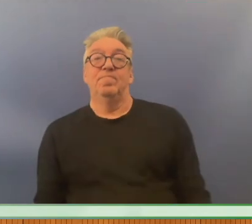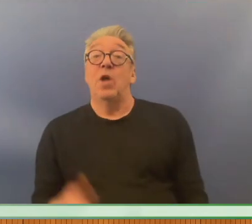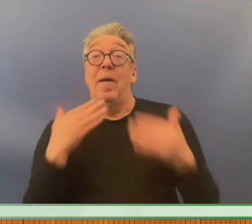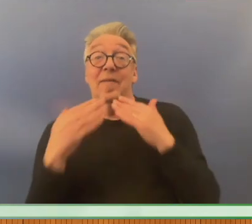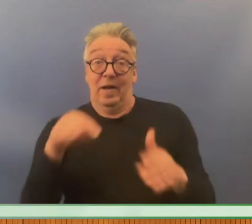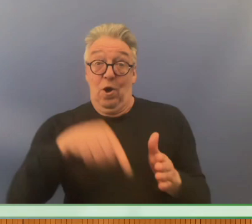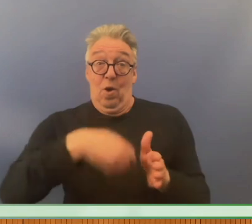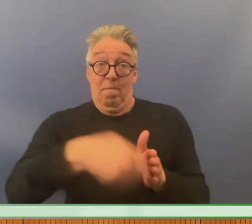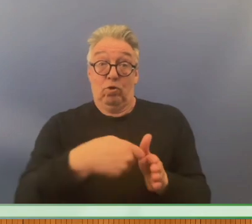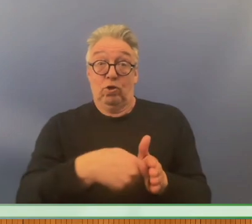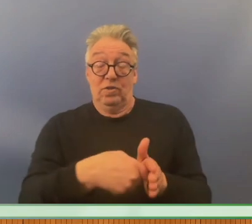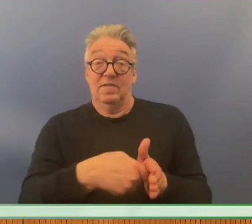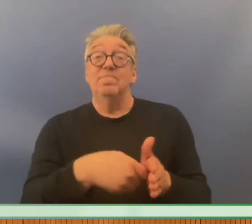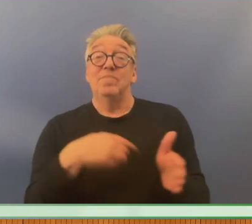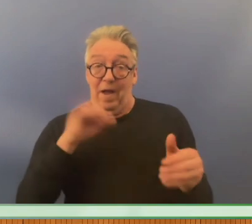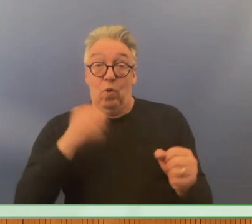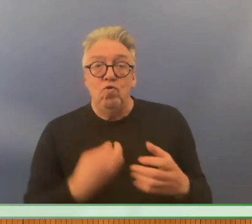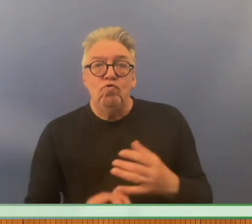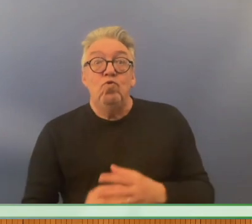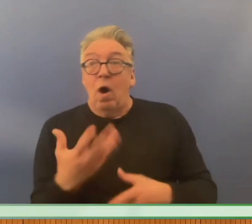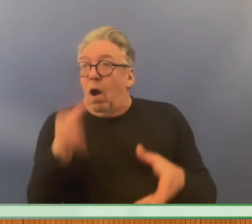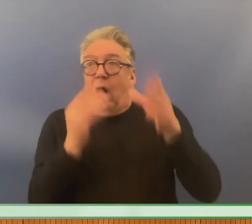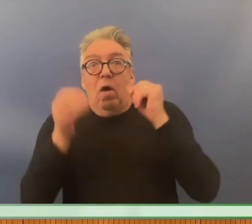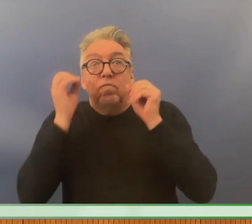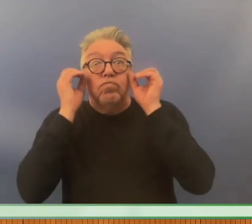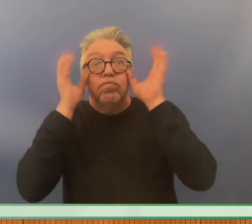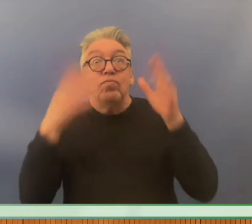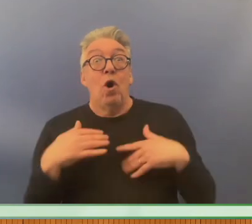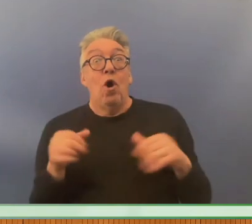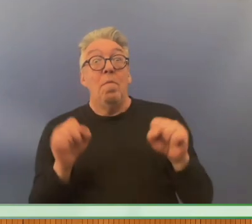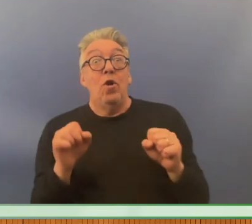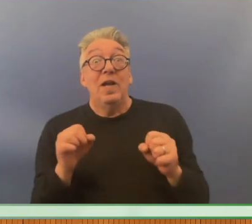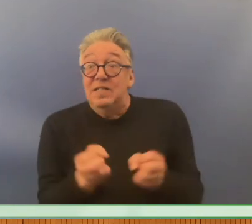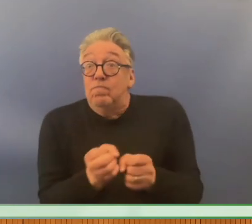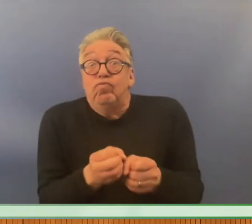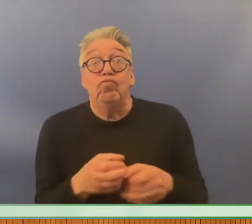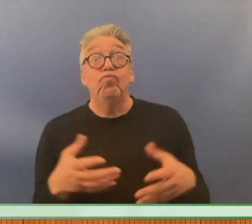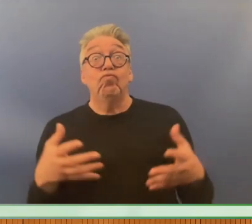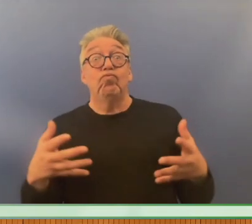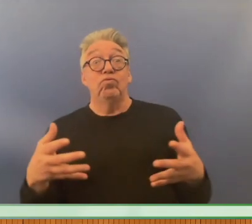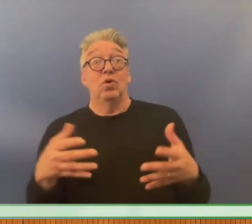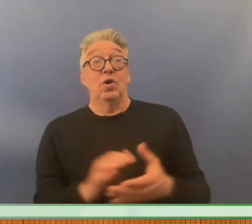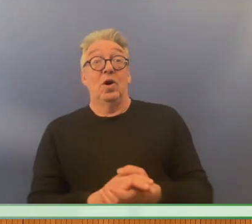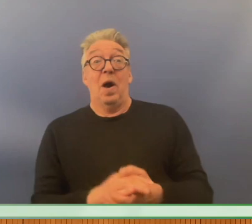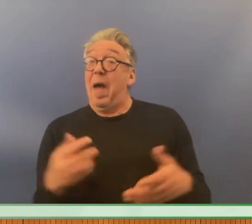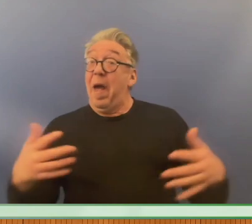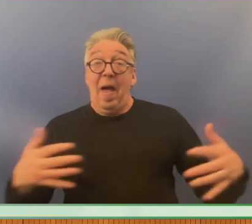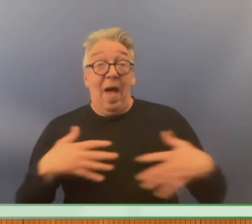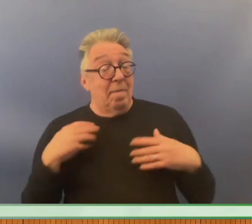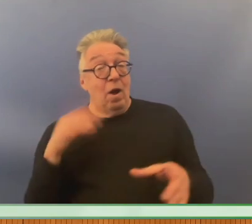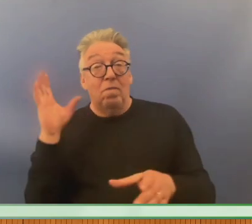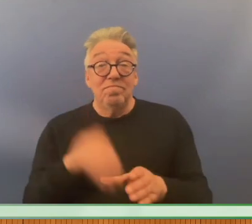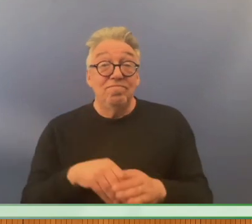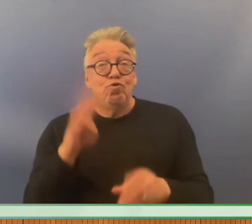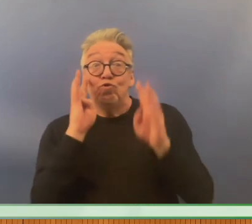my abilities. It has been immensely fulfilling to work on creative projects that addresses the needs